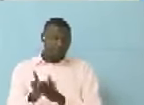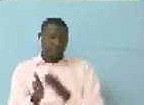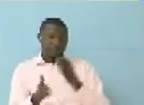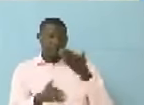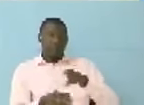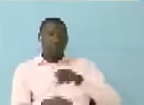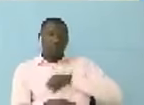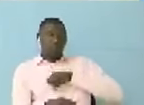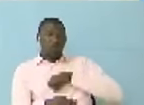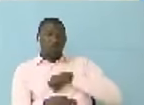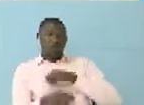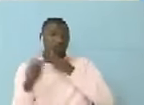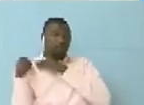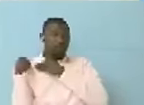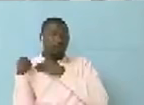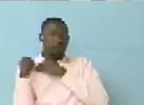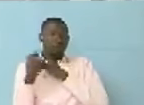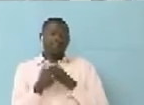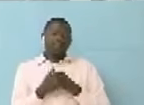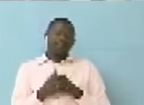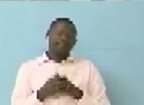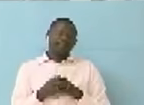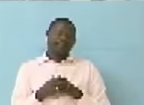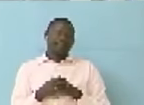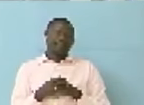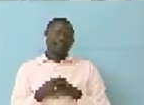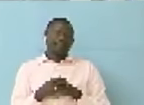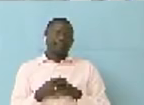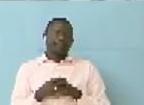kundi ngola do bundo duno nyenna.